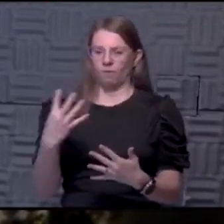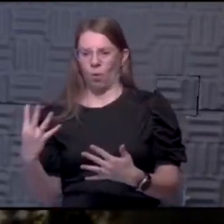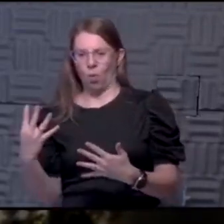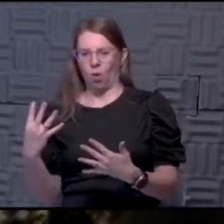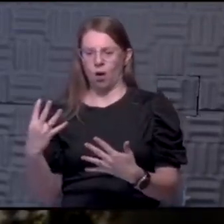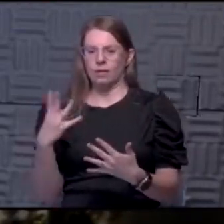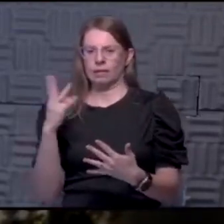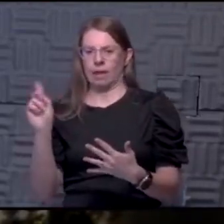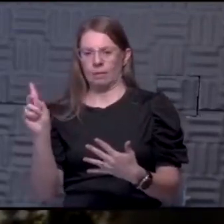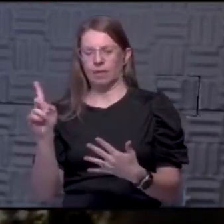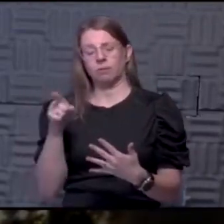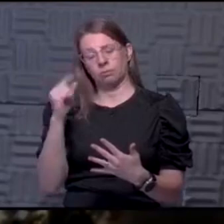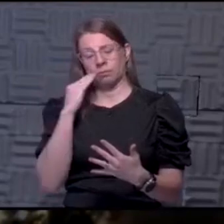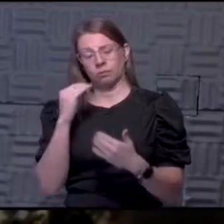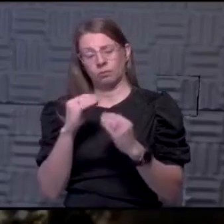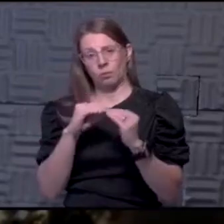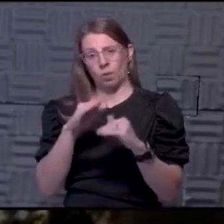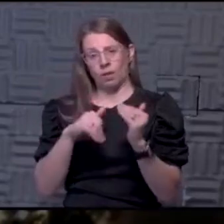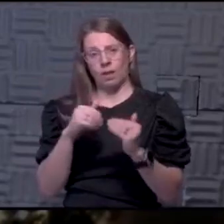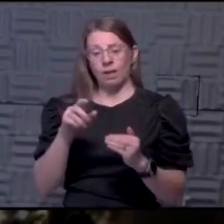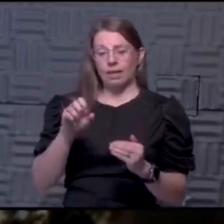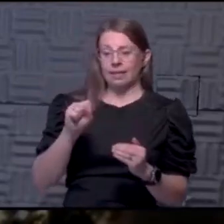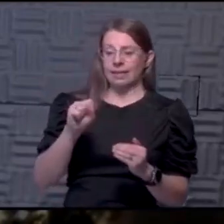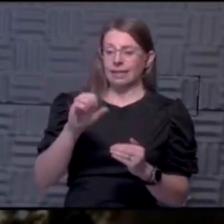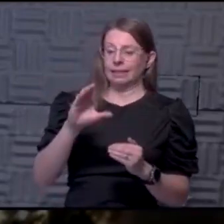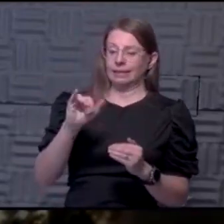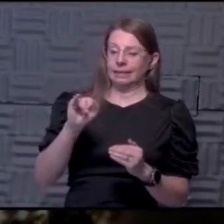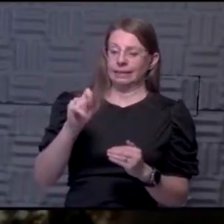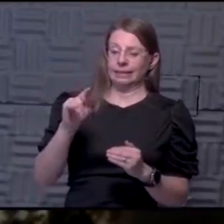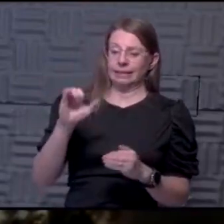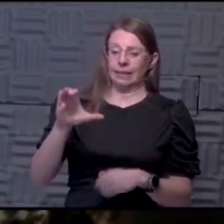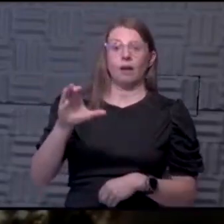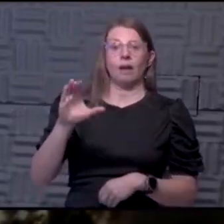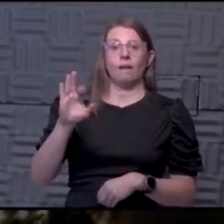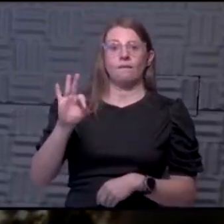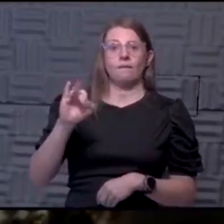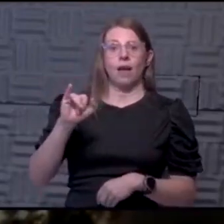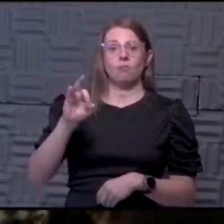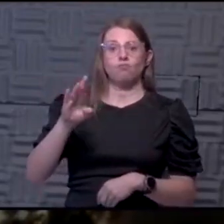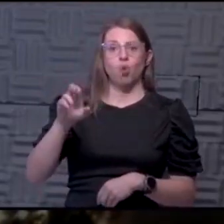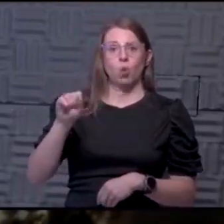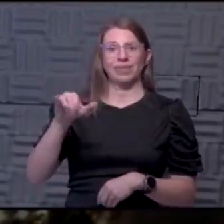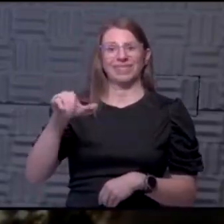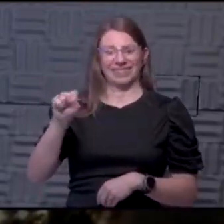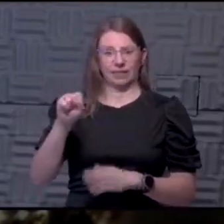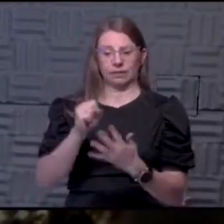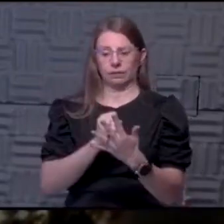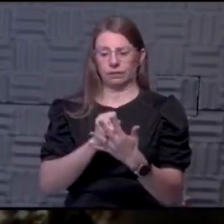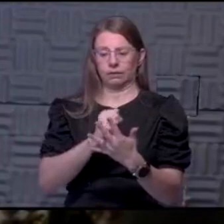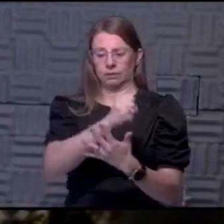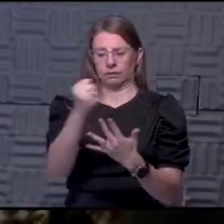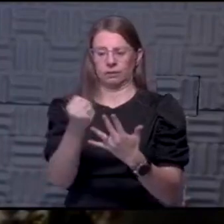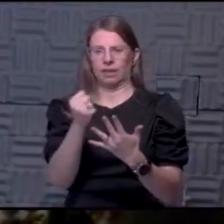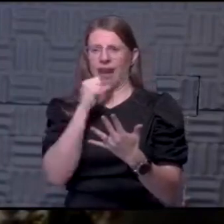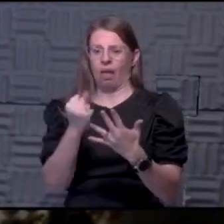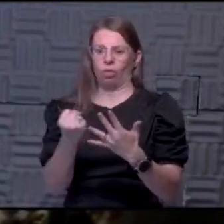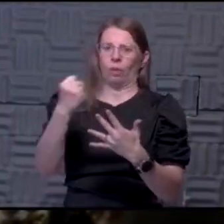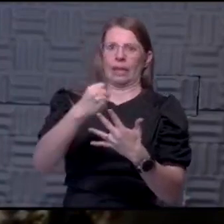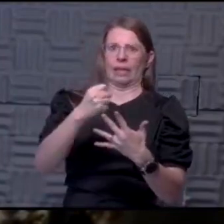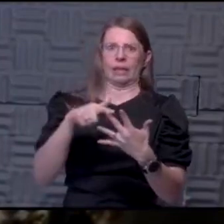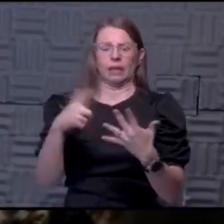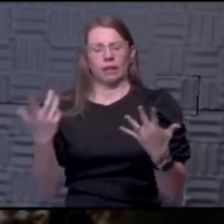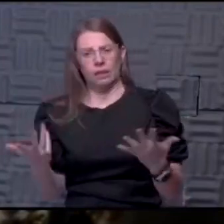more about this than I do, Dr. Stites, why would cystic fibrosis be in 4 and not in 3? So some of them just became